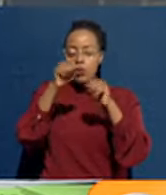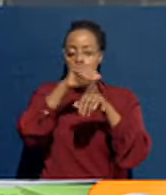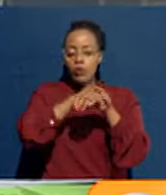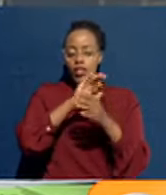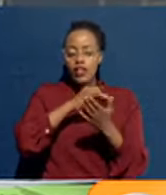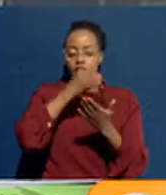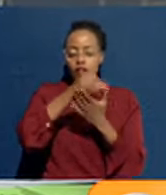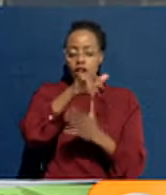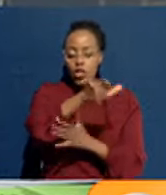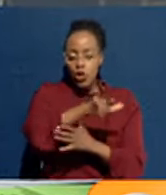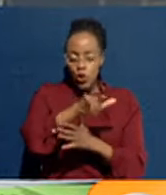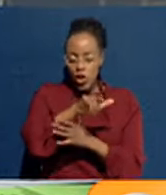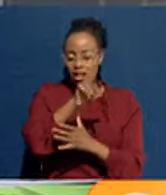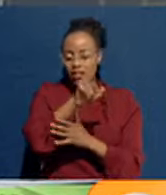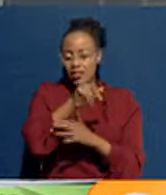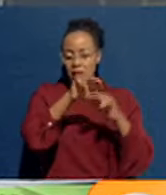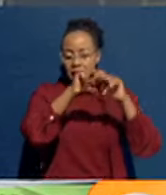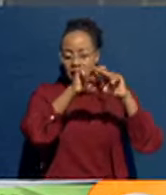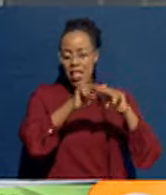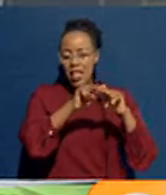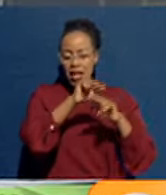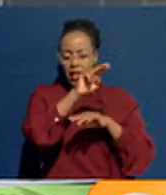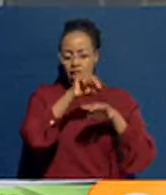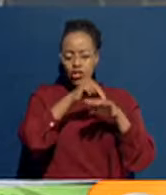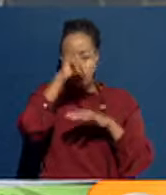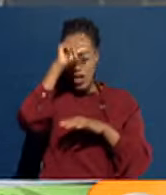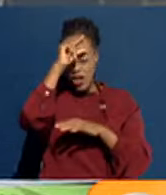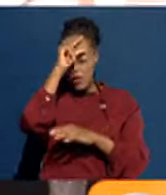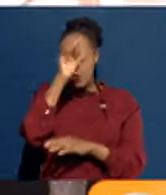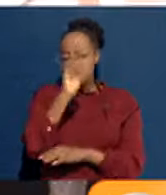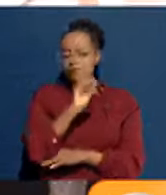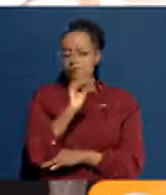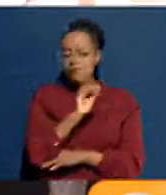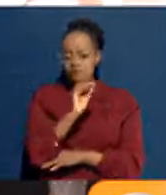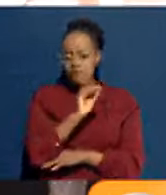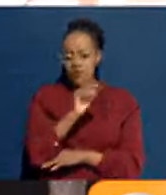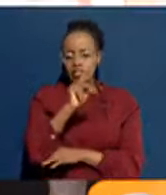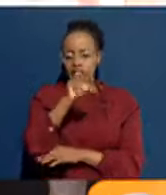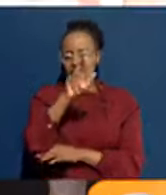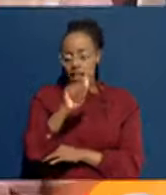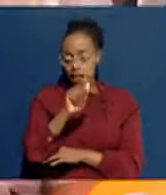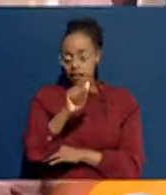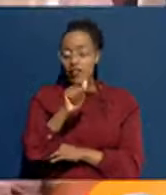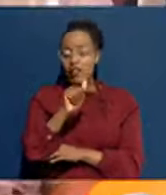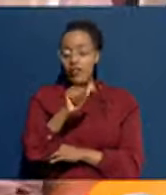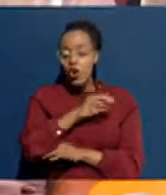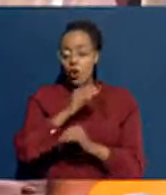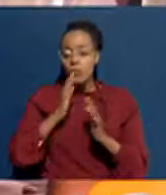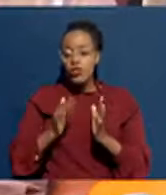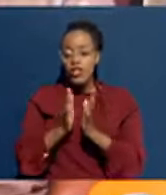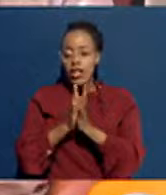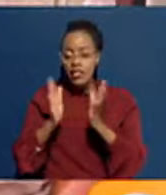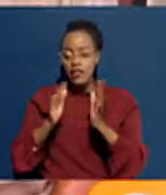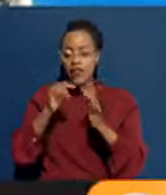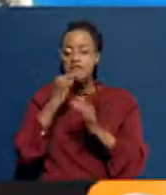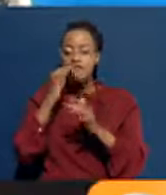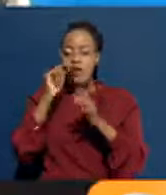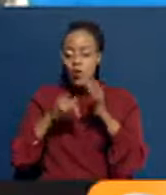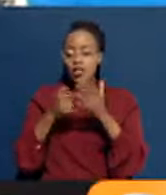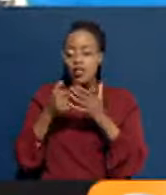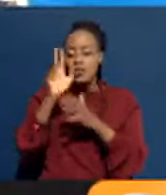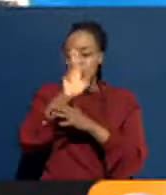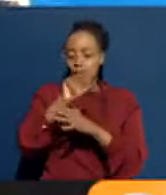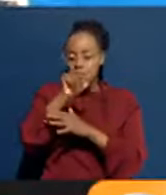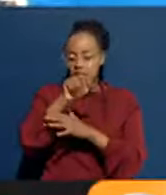locally instead of relying on the national government. At the same time, KRA Commissioner General Humphrey Watanga urged defaulters to take advantage of a